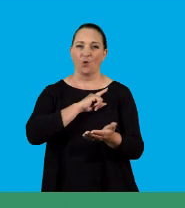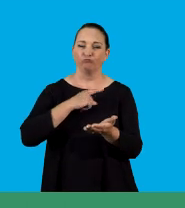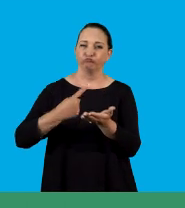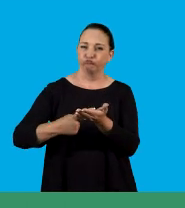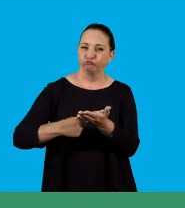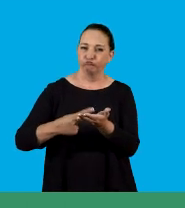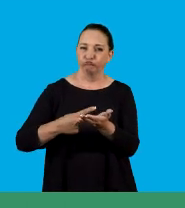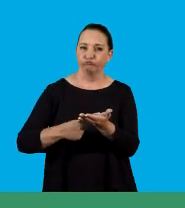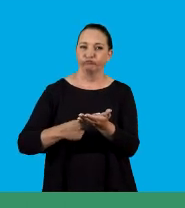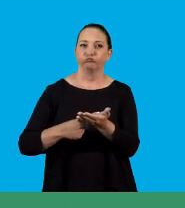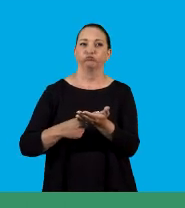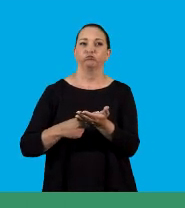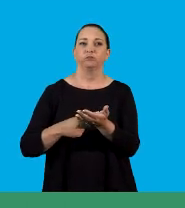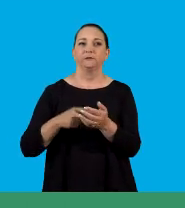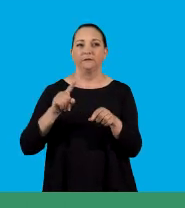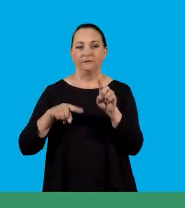ways